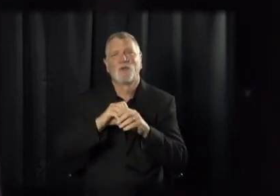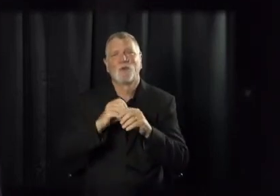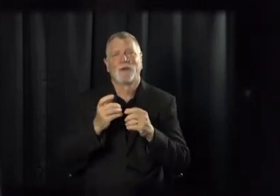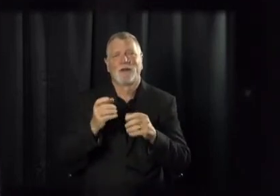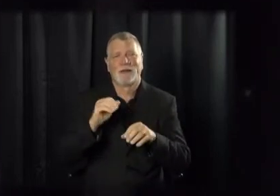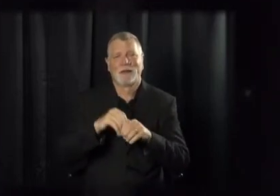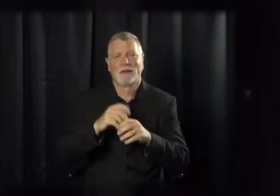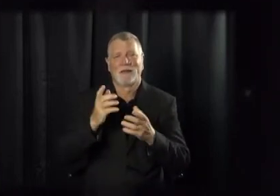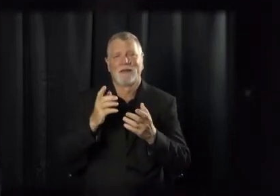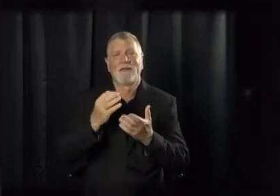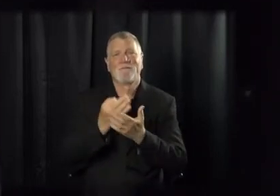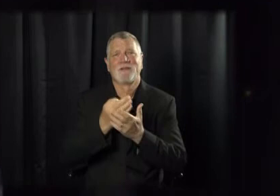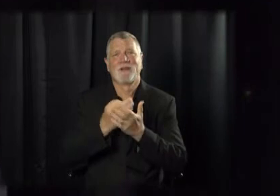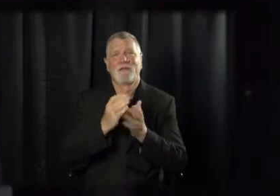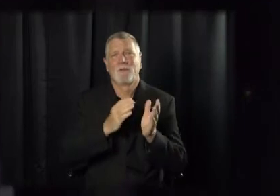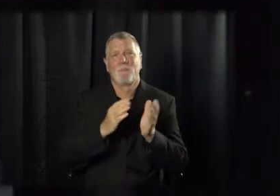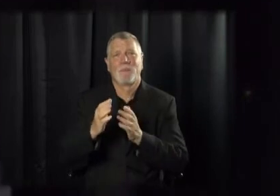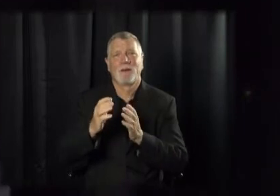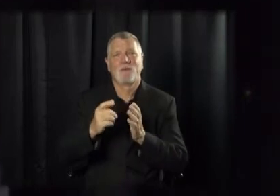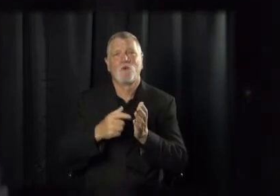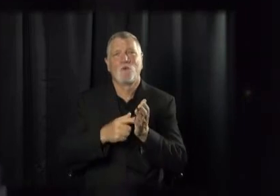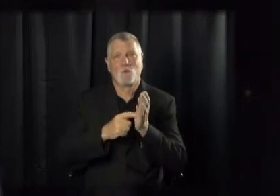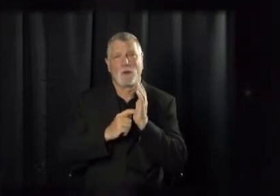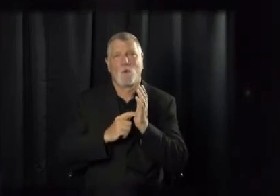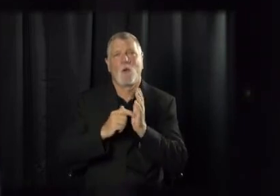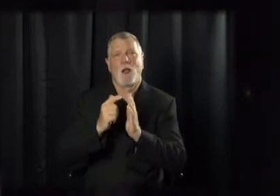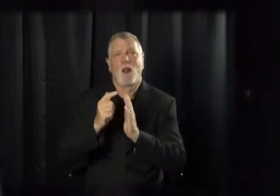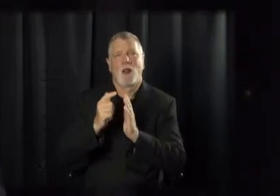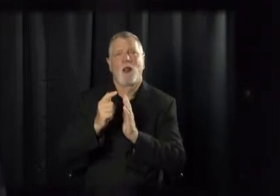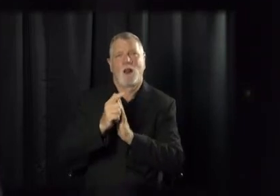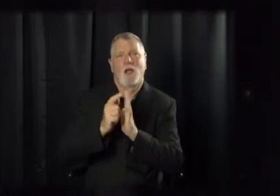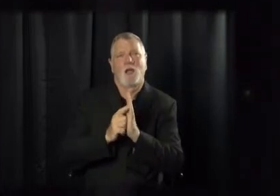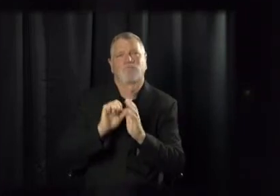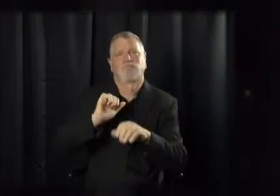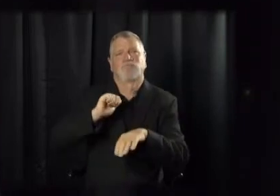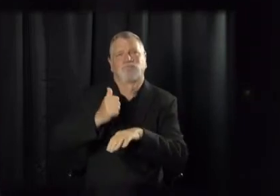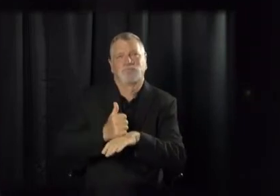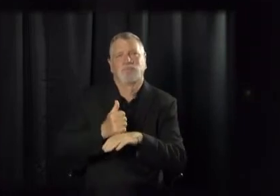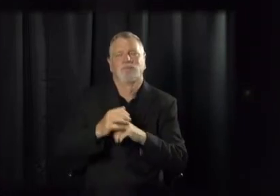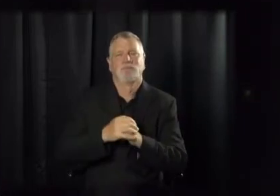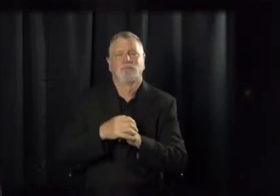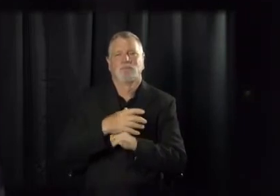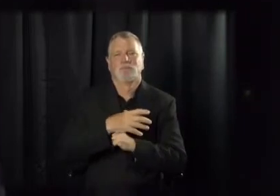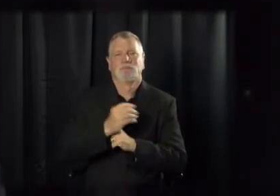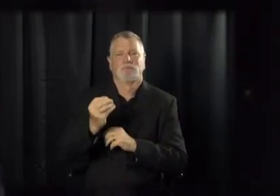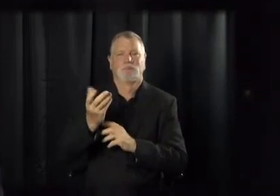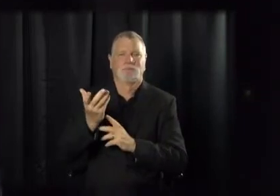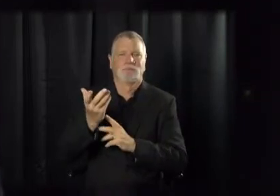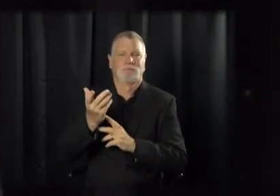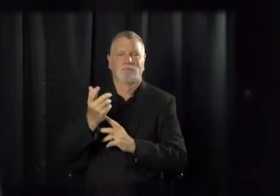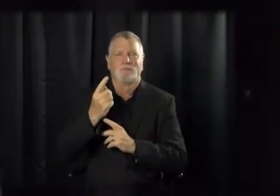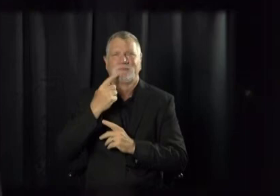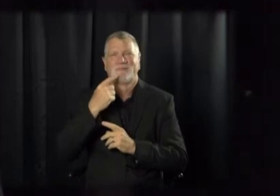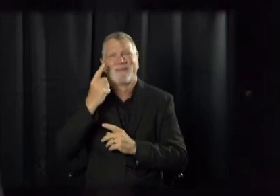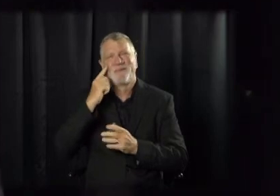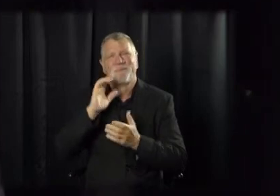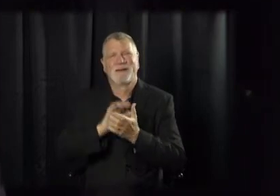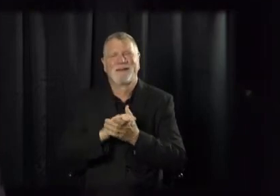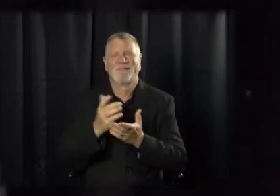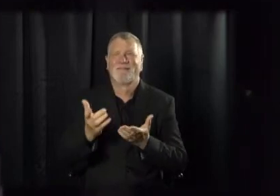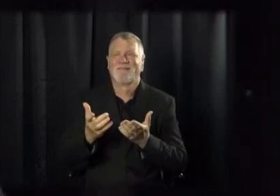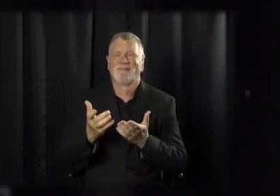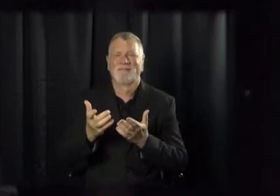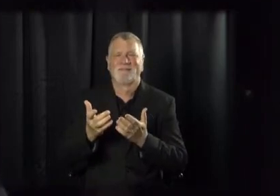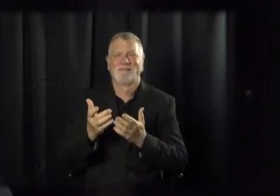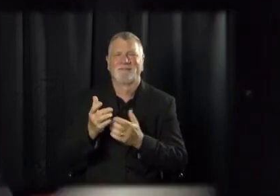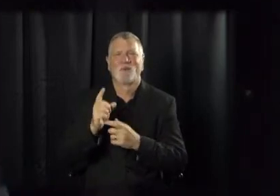including in the fiscal plan require legislation, particularly, I believe,